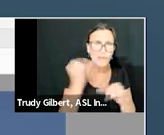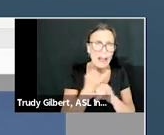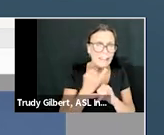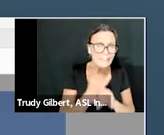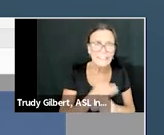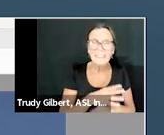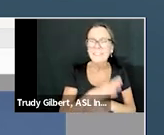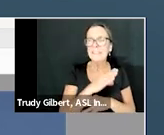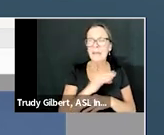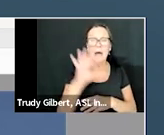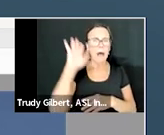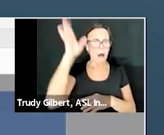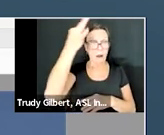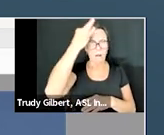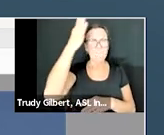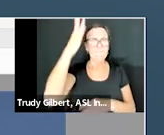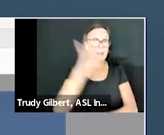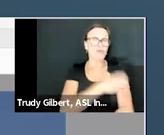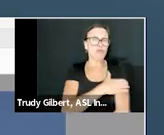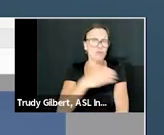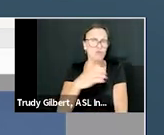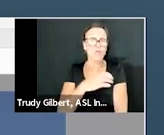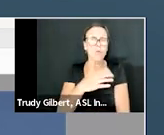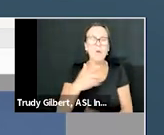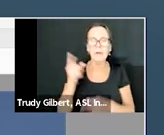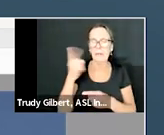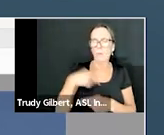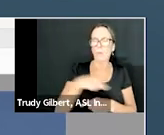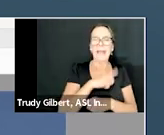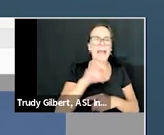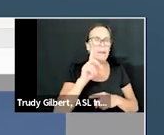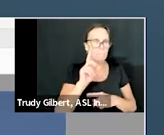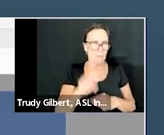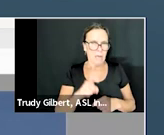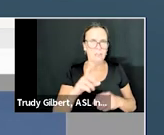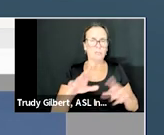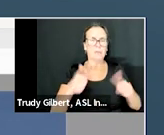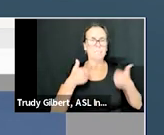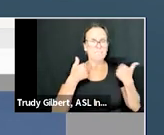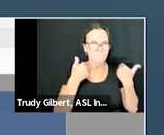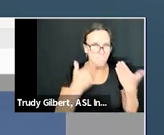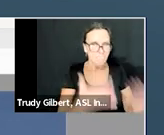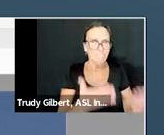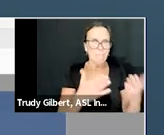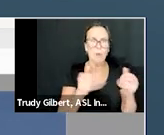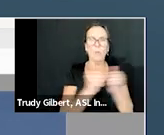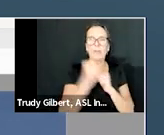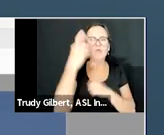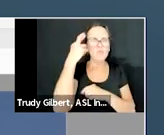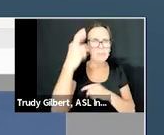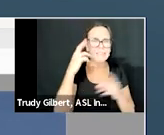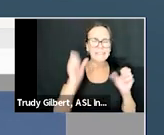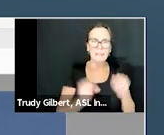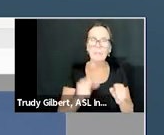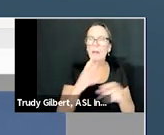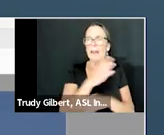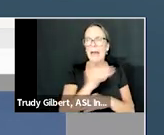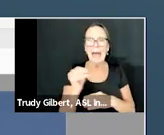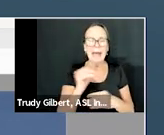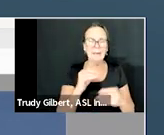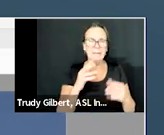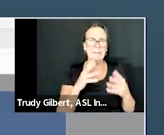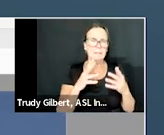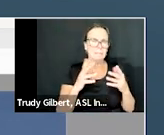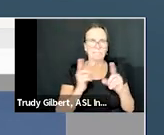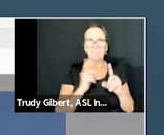under our federal authority, must be provided with reasonable unaccompanied access at reasonable times to